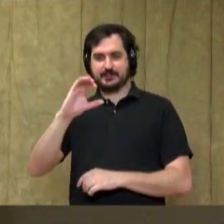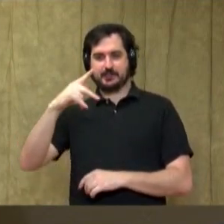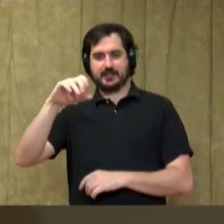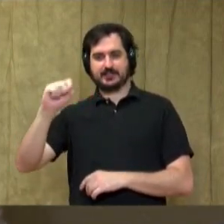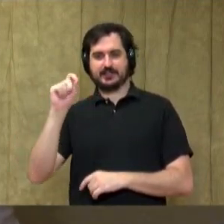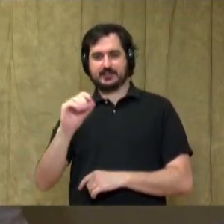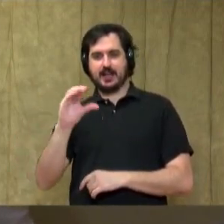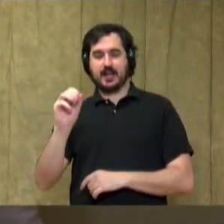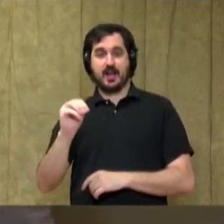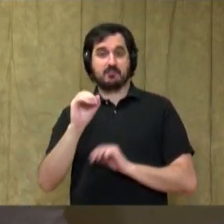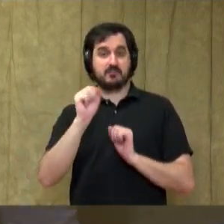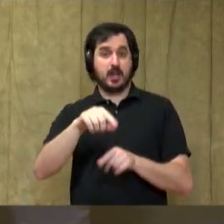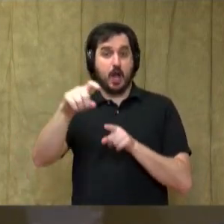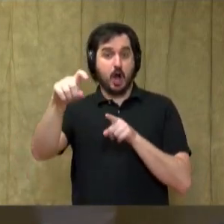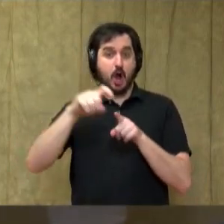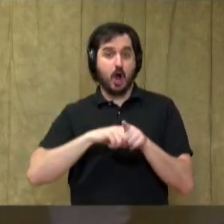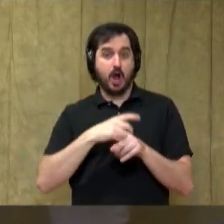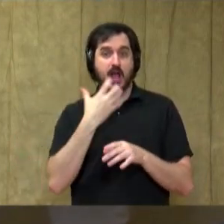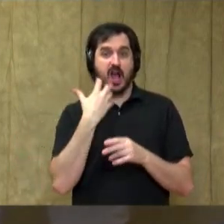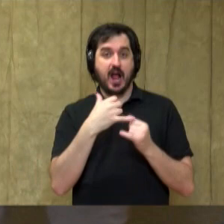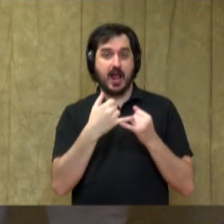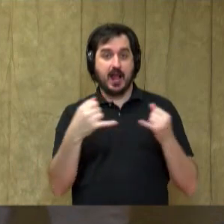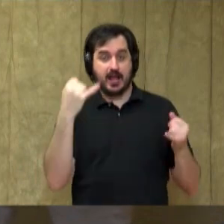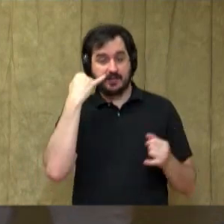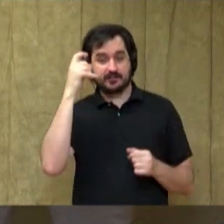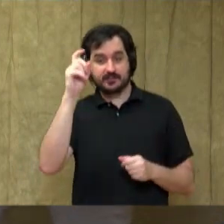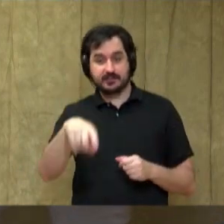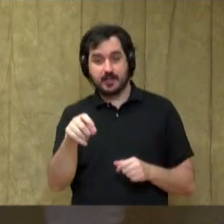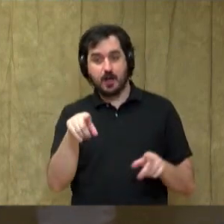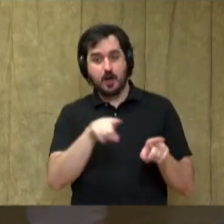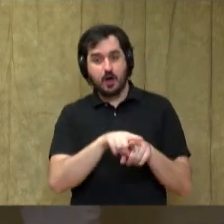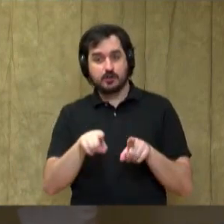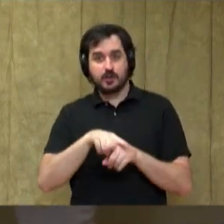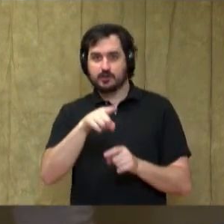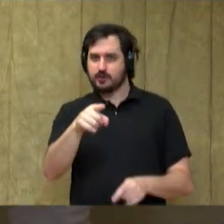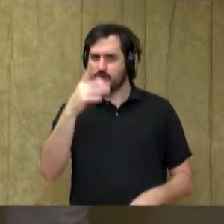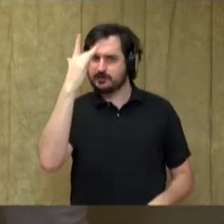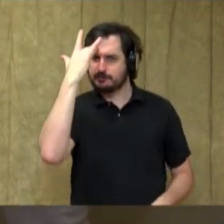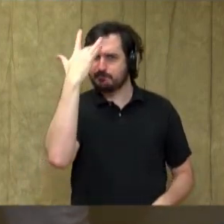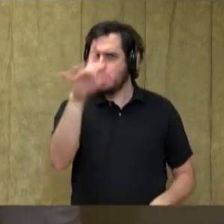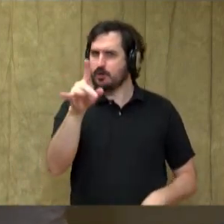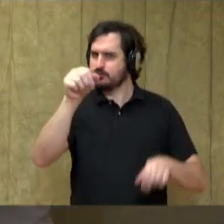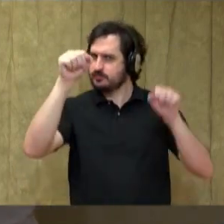kmatani@mcpss.com. Feel free to call the hotline if you need us. And then also, you are smart,